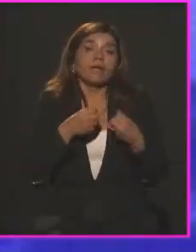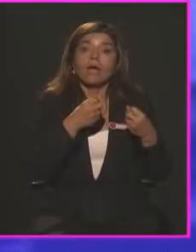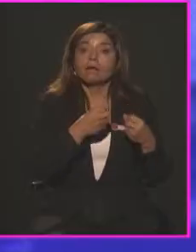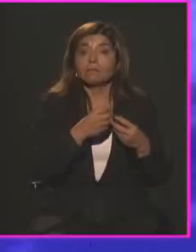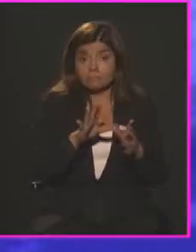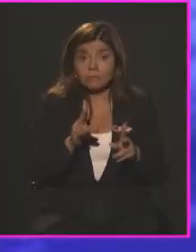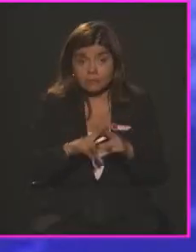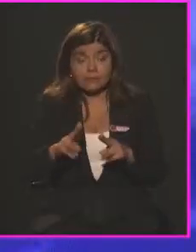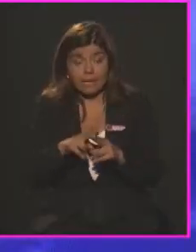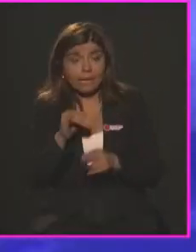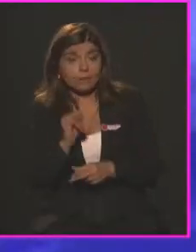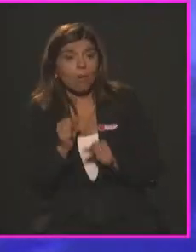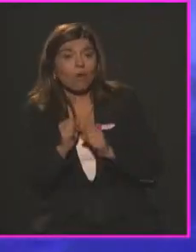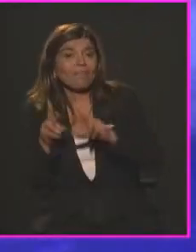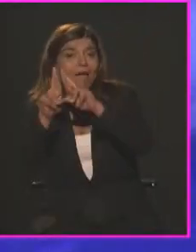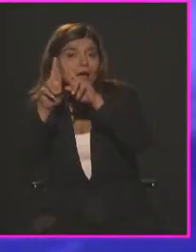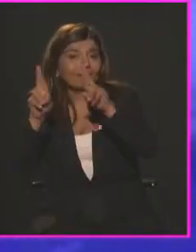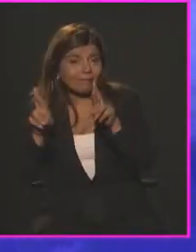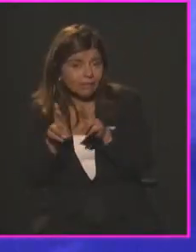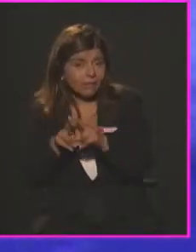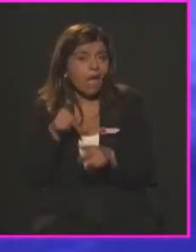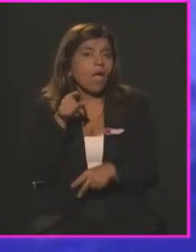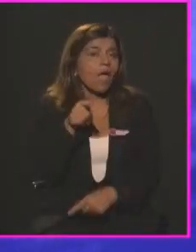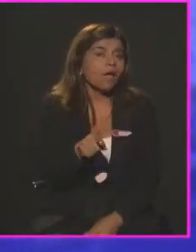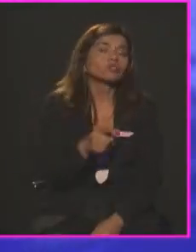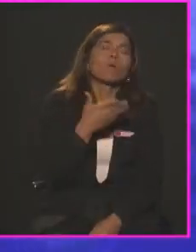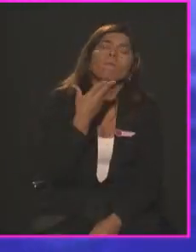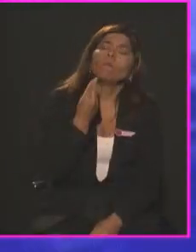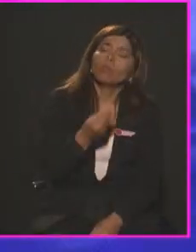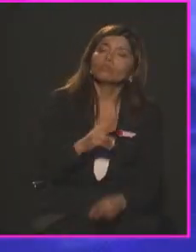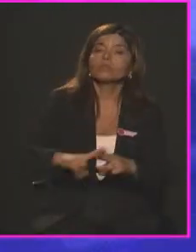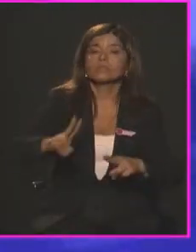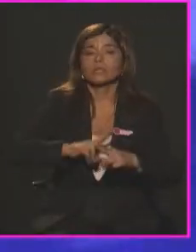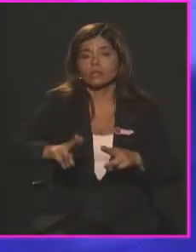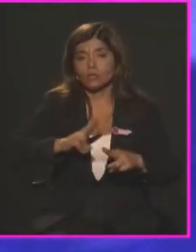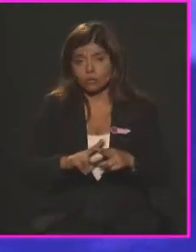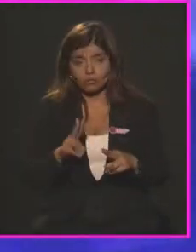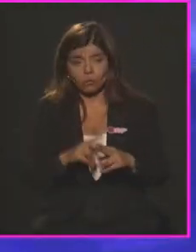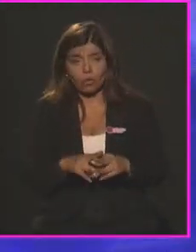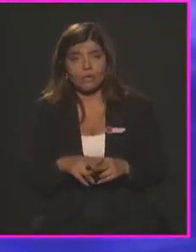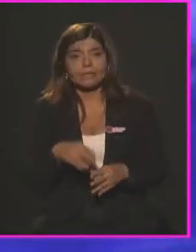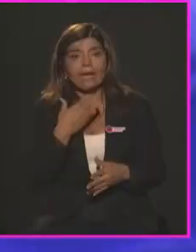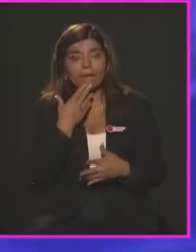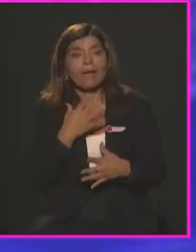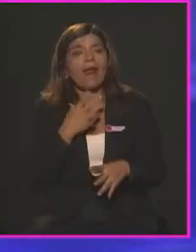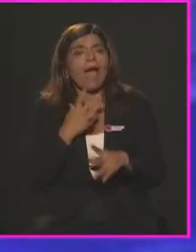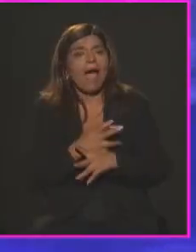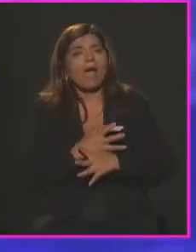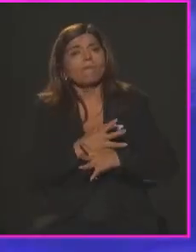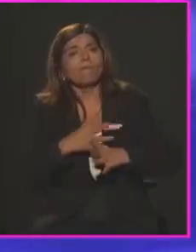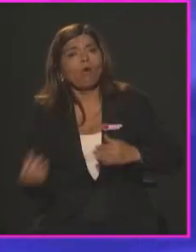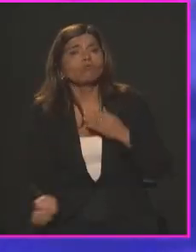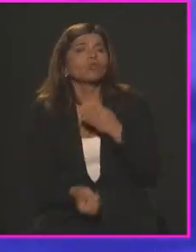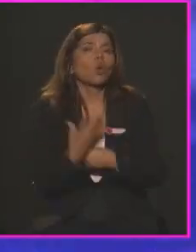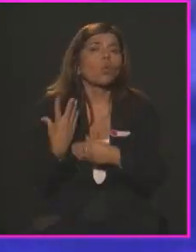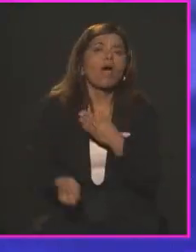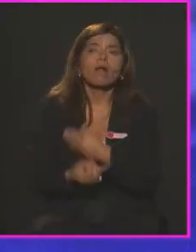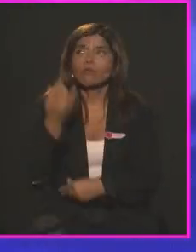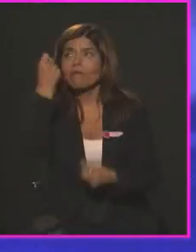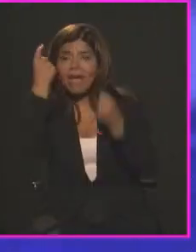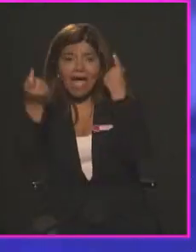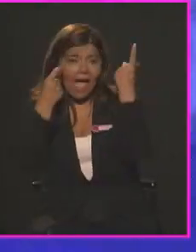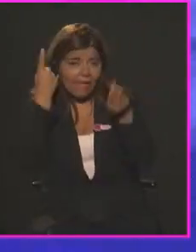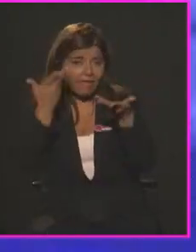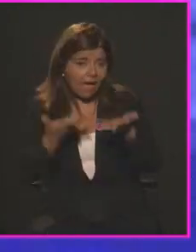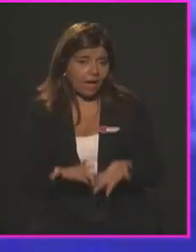So many solutions, and there's actually just an explosion of innovation happening out there. These are just